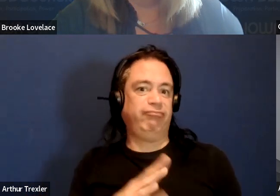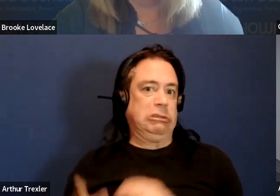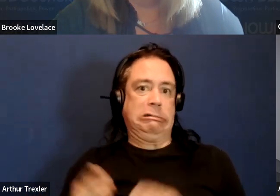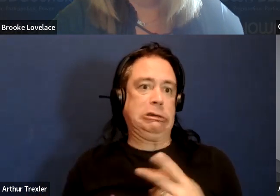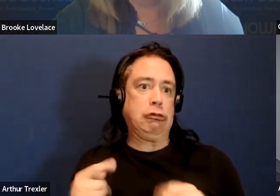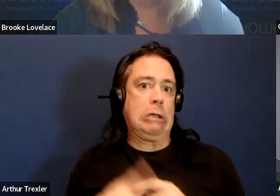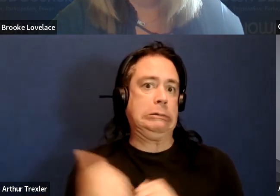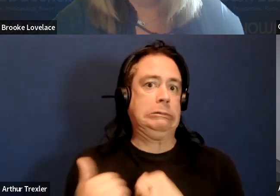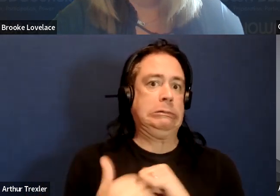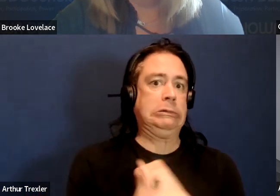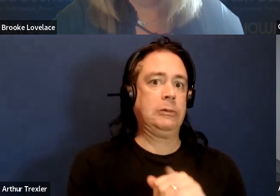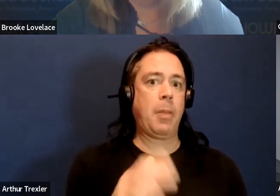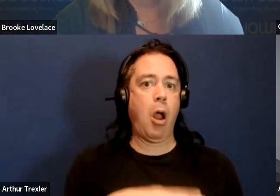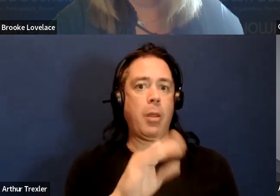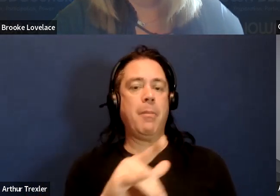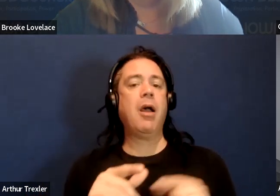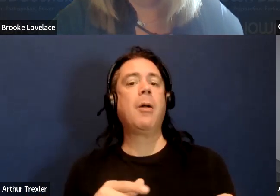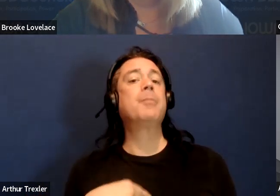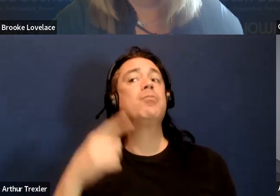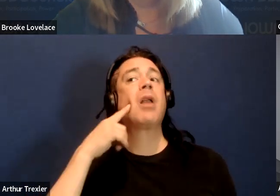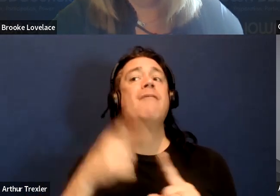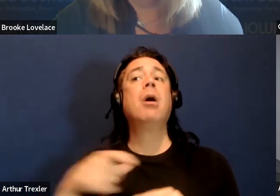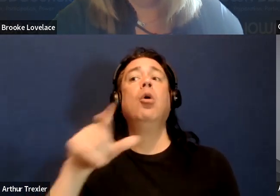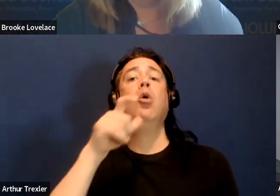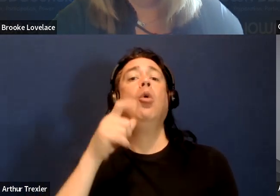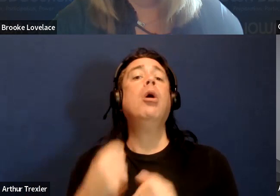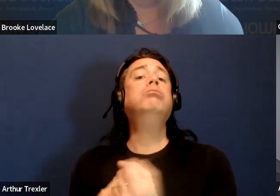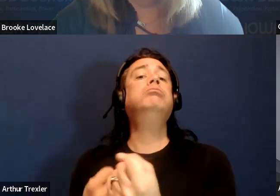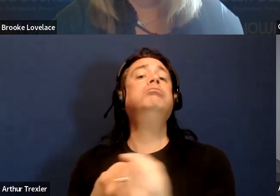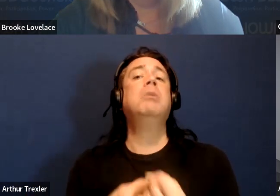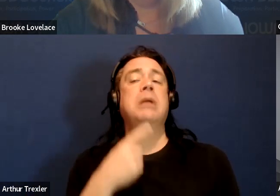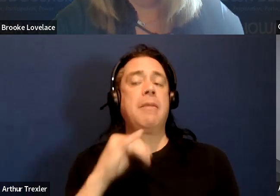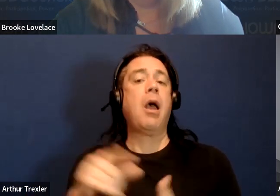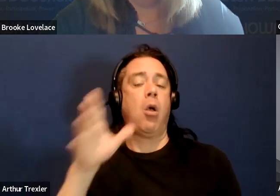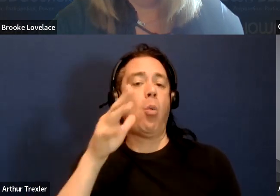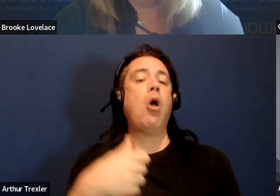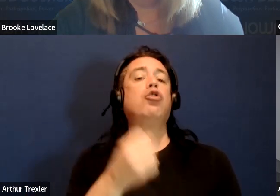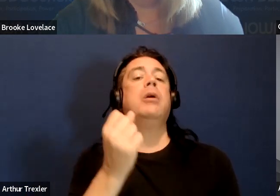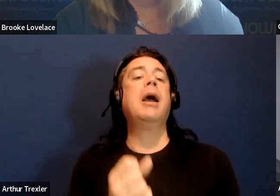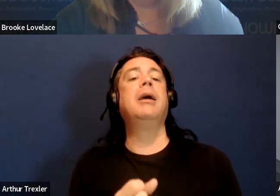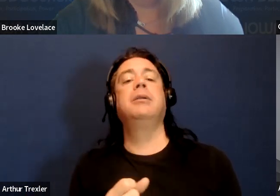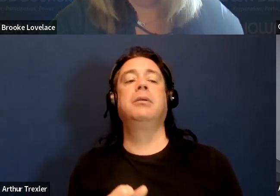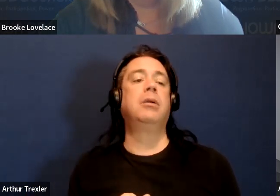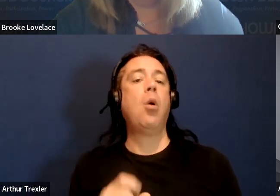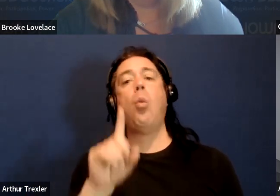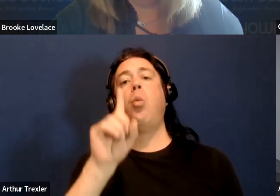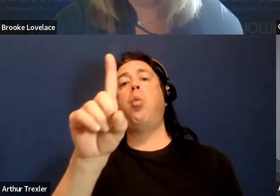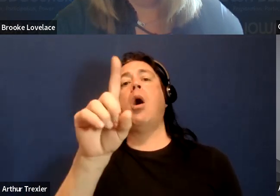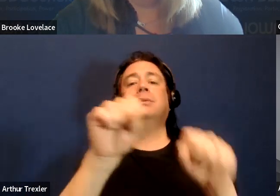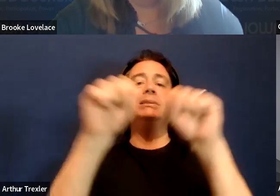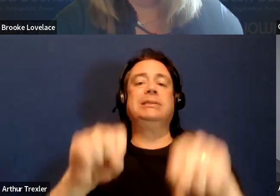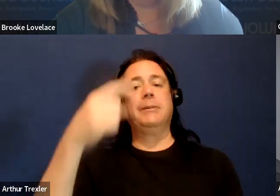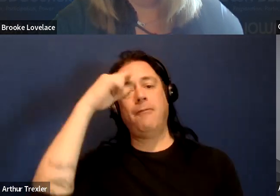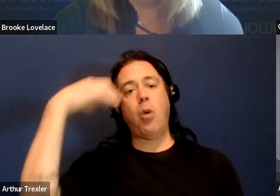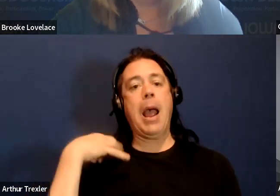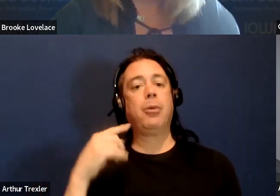these bills. And what we hear from proponents of this bill is that they're going to create, you know, one system for applicants